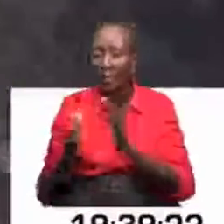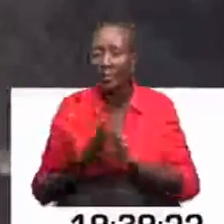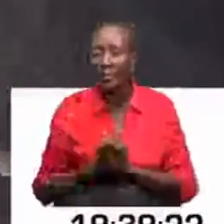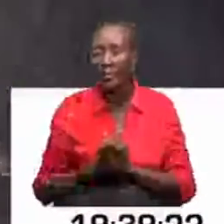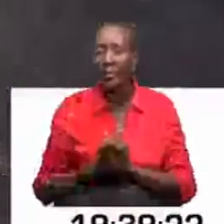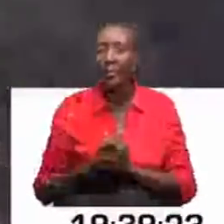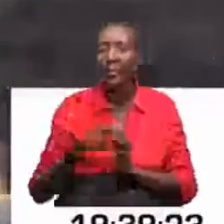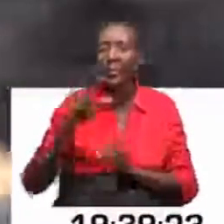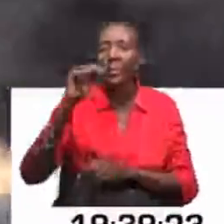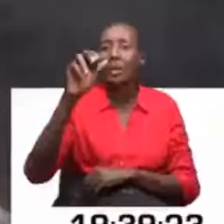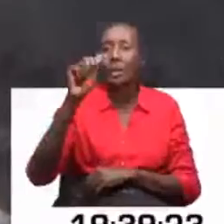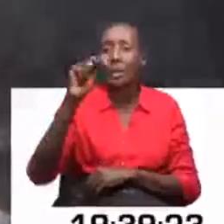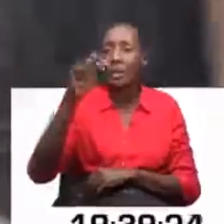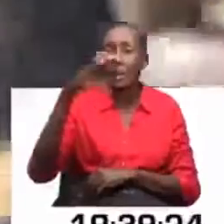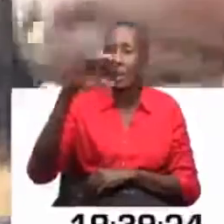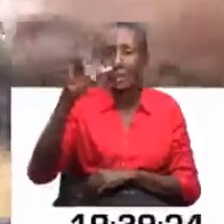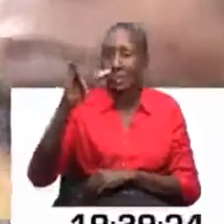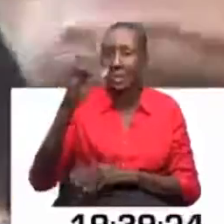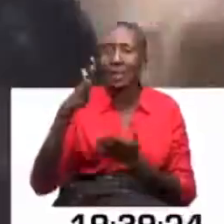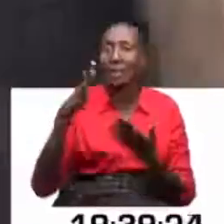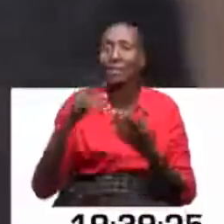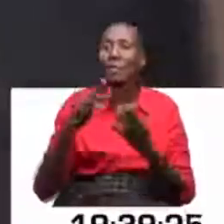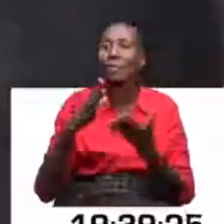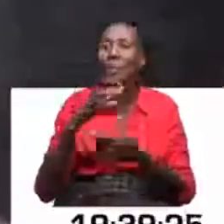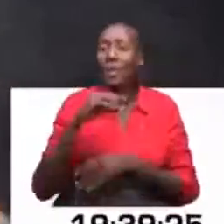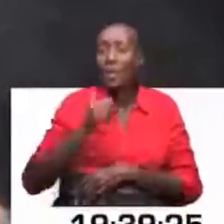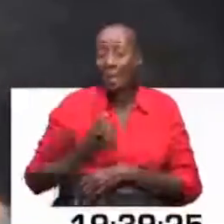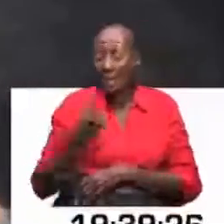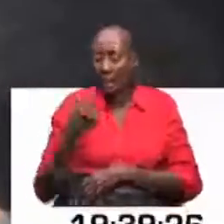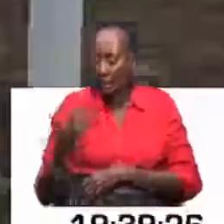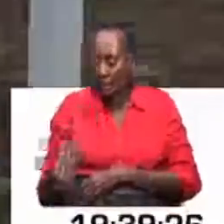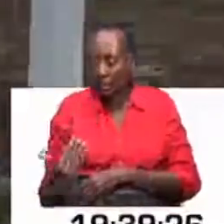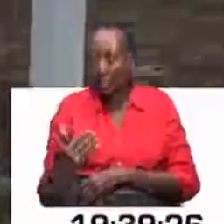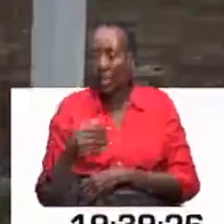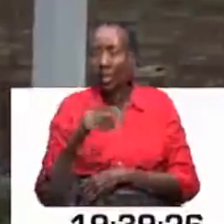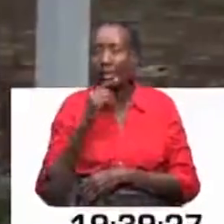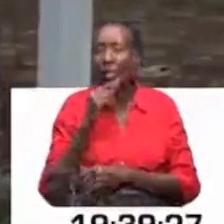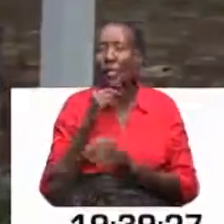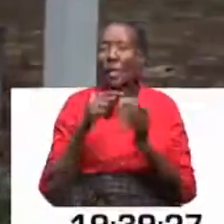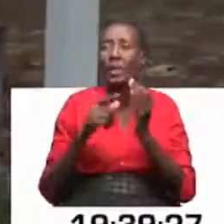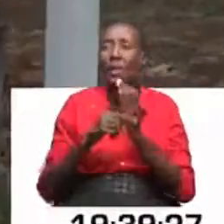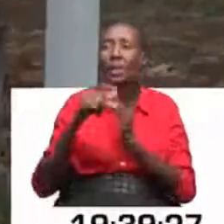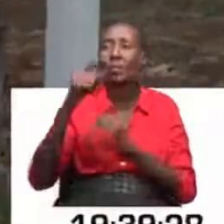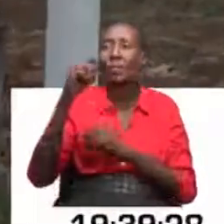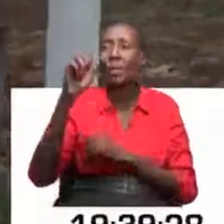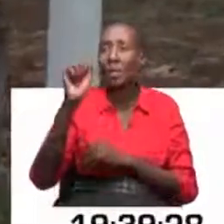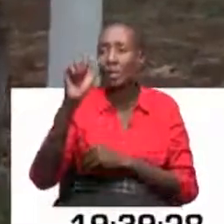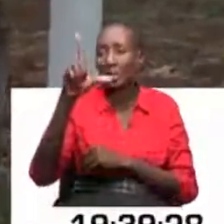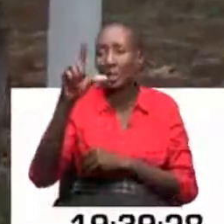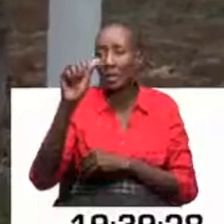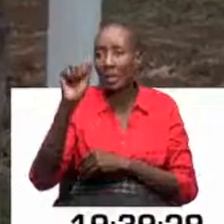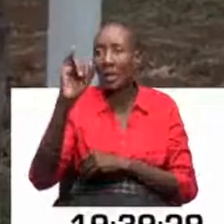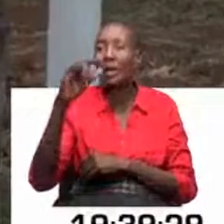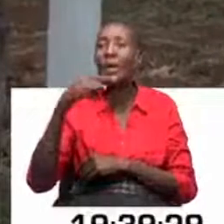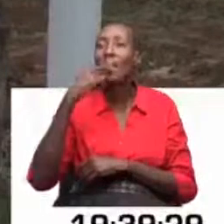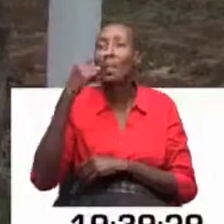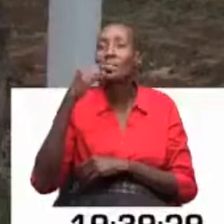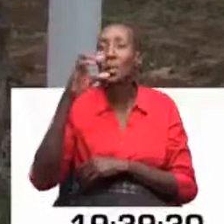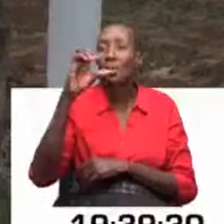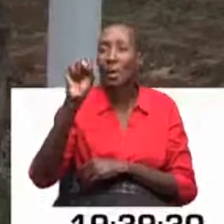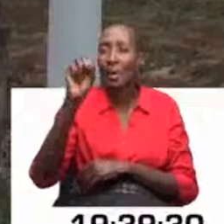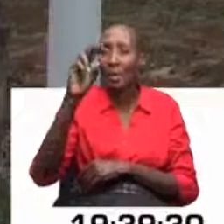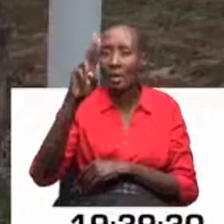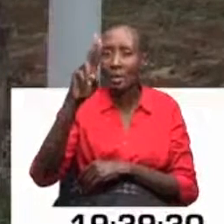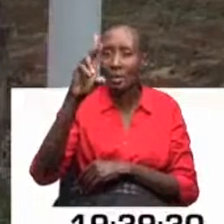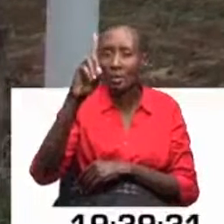nanzi talai mmoja wa wanawe marehemu mzee talai anada Sudi amenunua shamba Ho bila